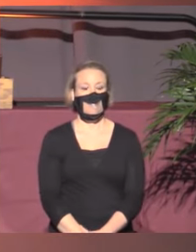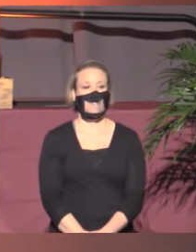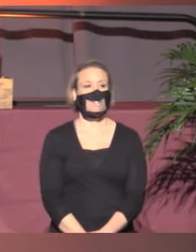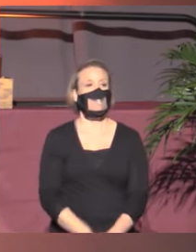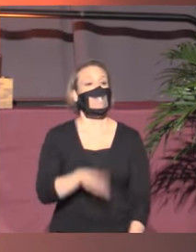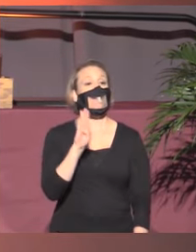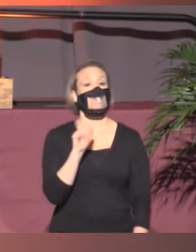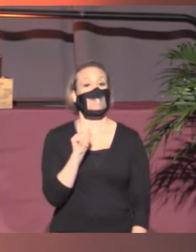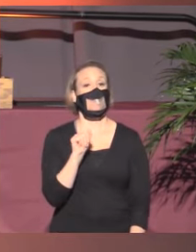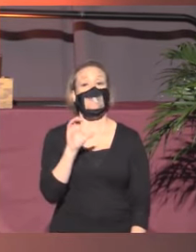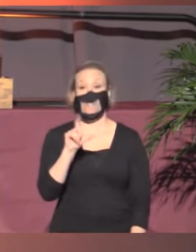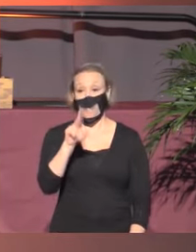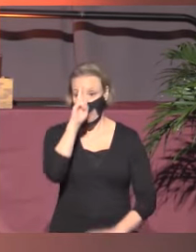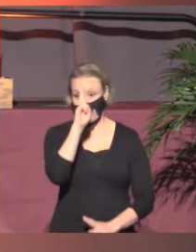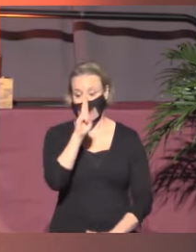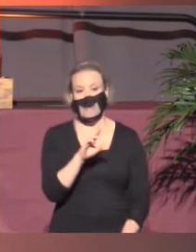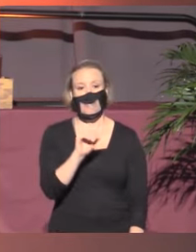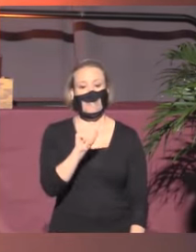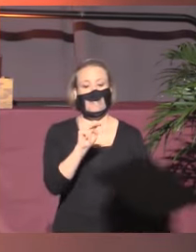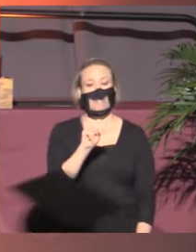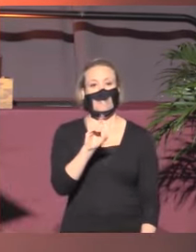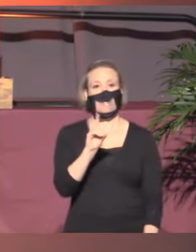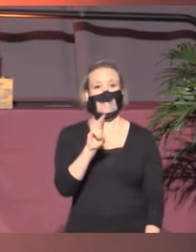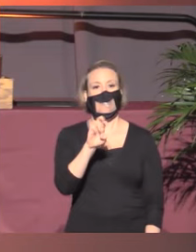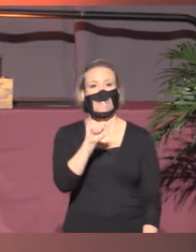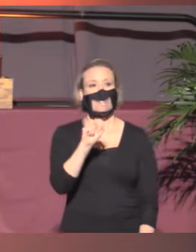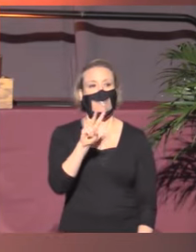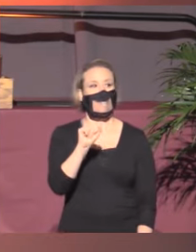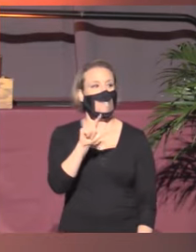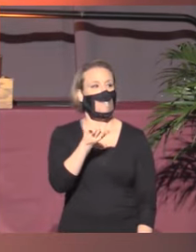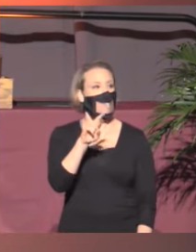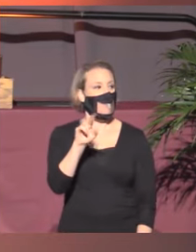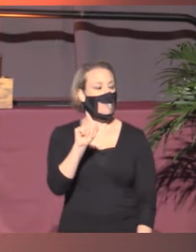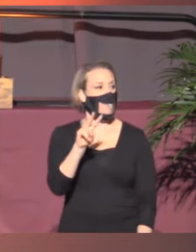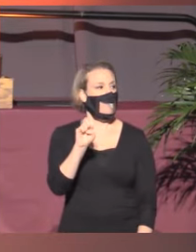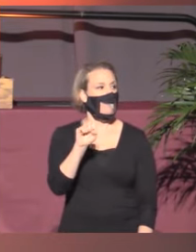Bachelor of Arts, cum laude, Andrea Valeria Valdez Correa.